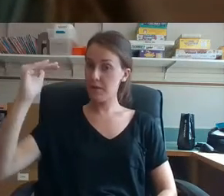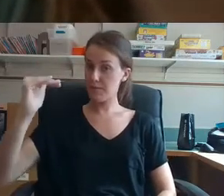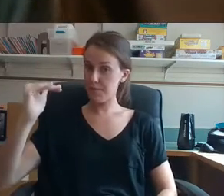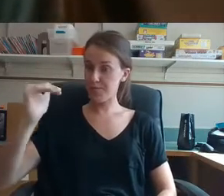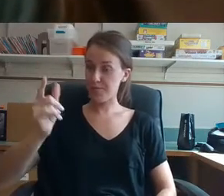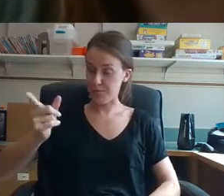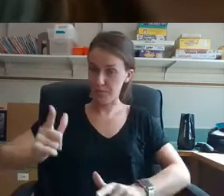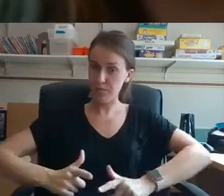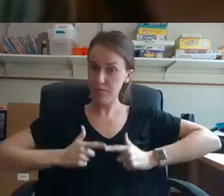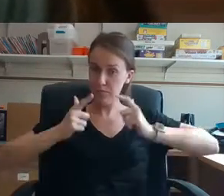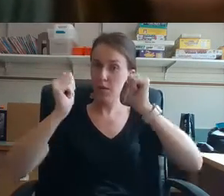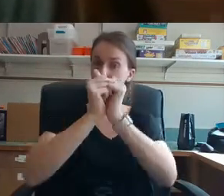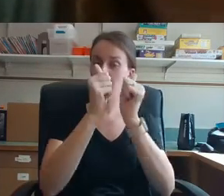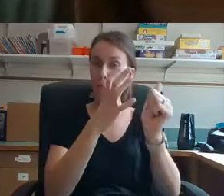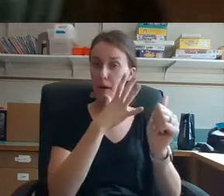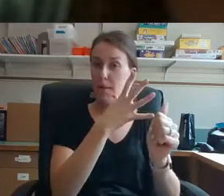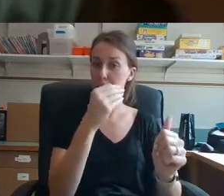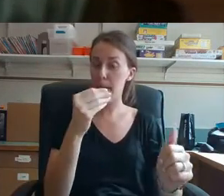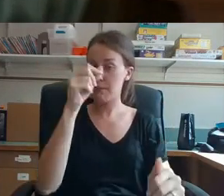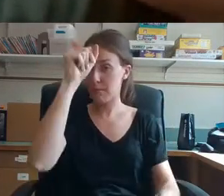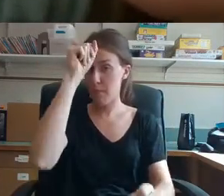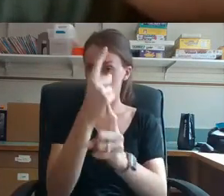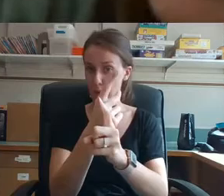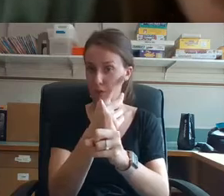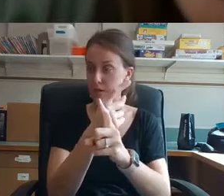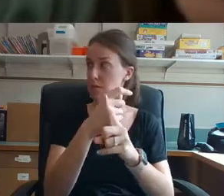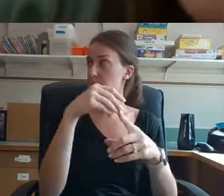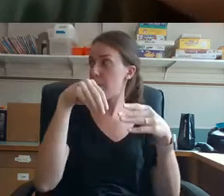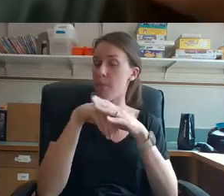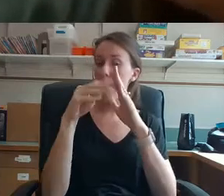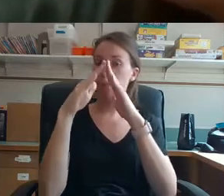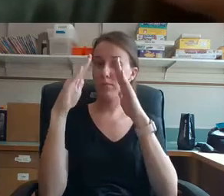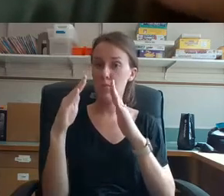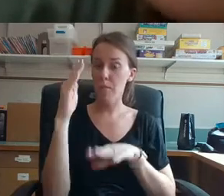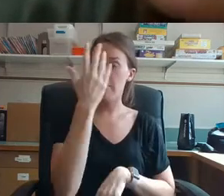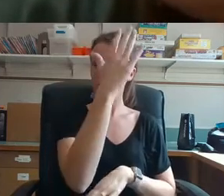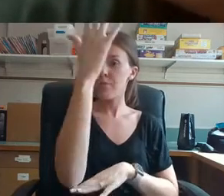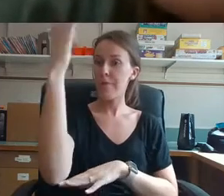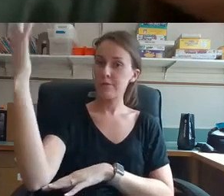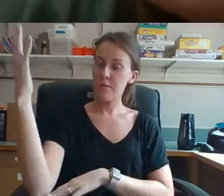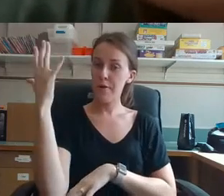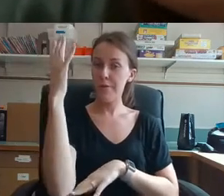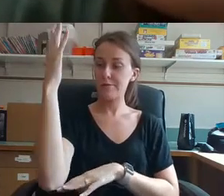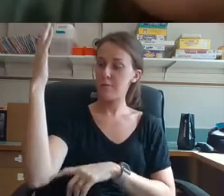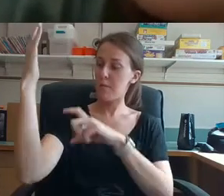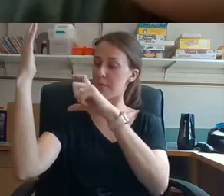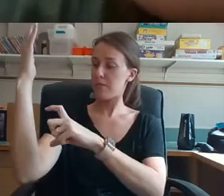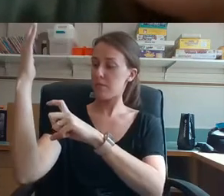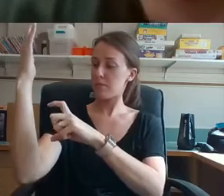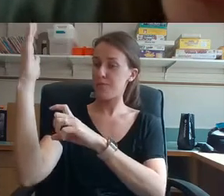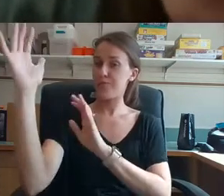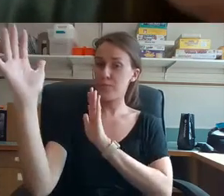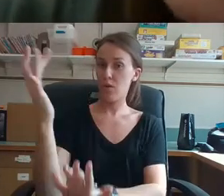mom and her brother in a small cottage on the edge of the forest. Her favorite piece of clothing